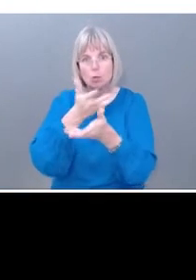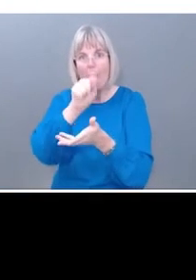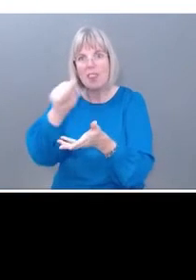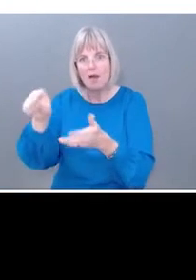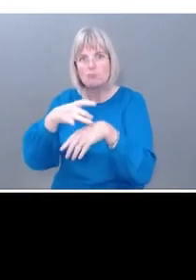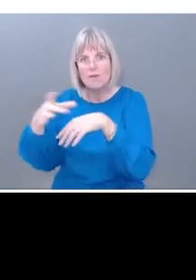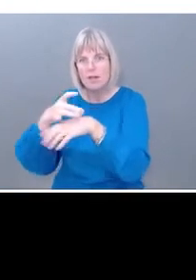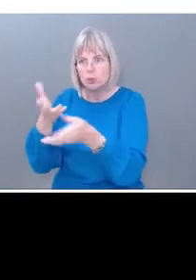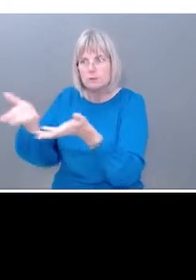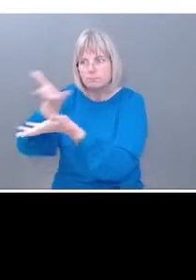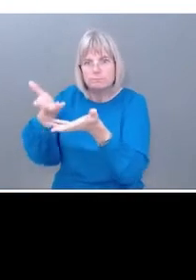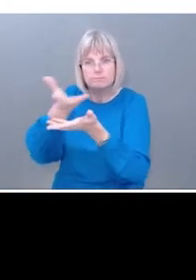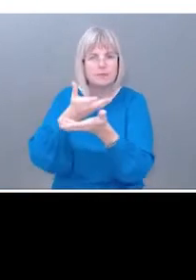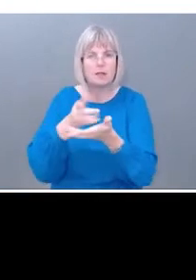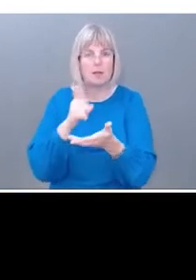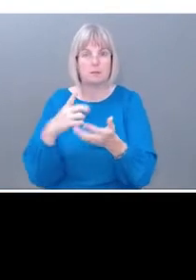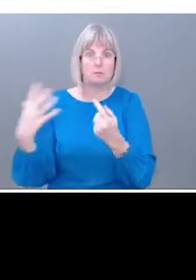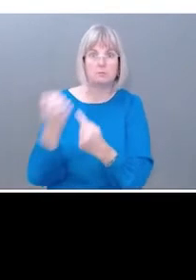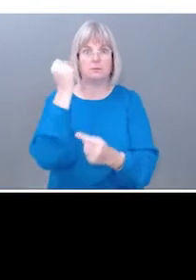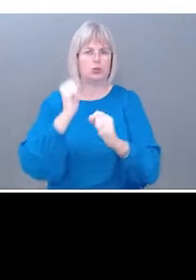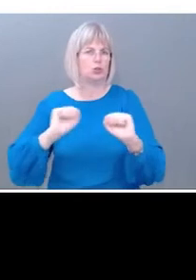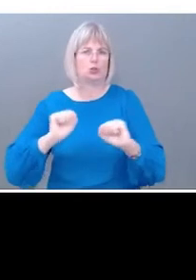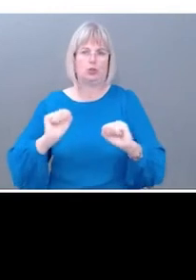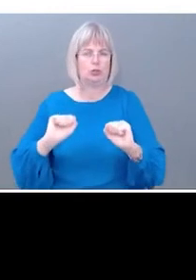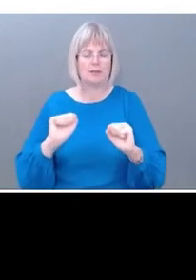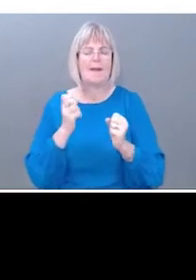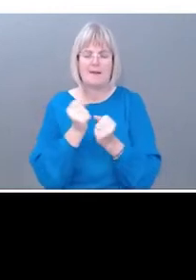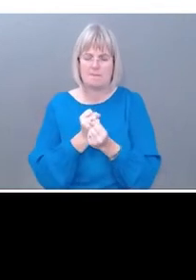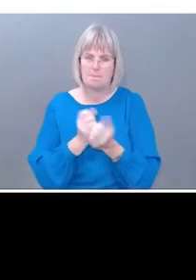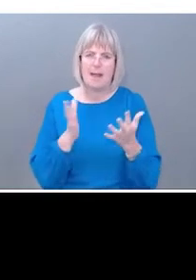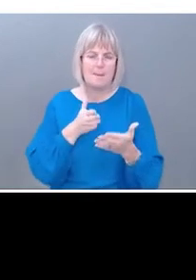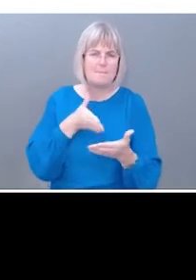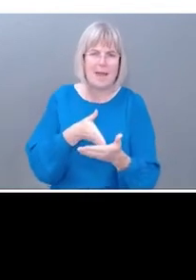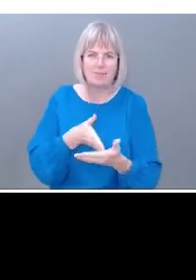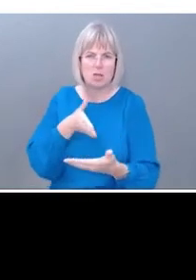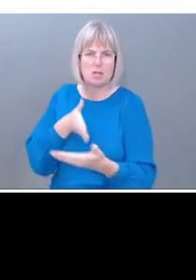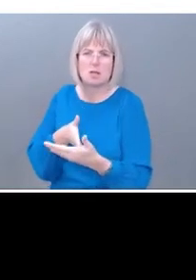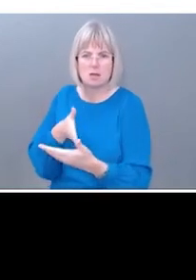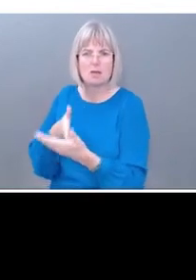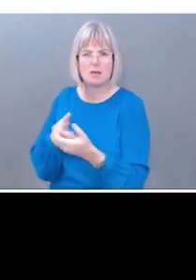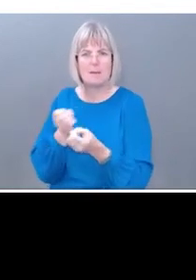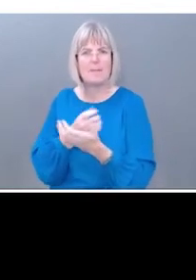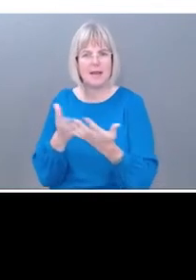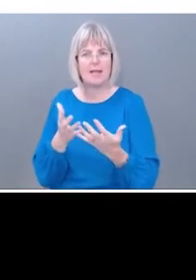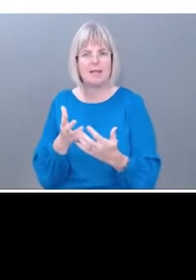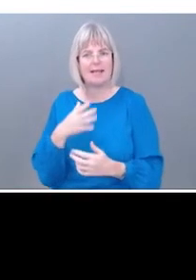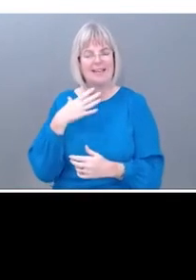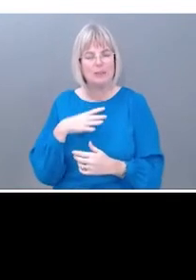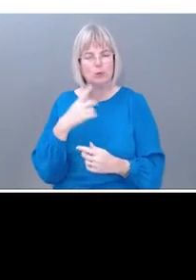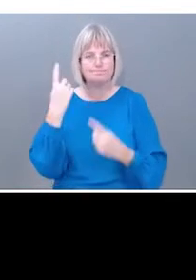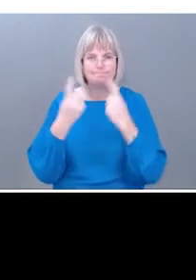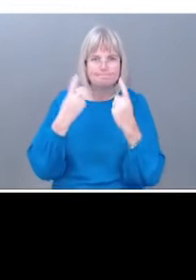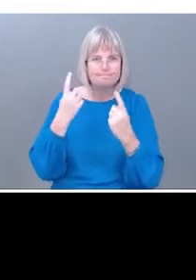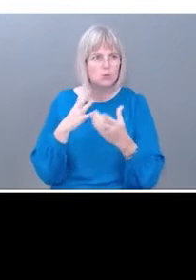There are many barriers and things that we need to consider within the psychological professions to help increase